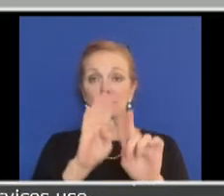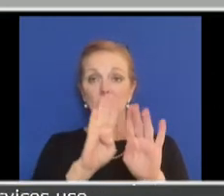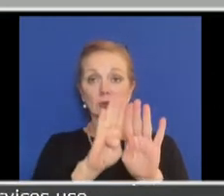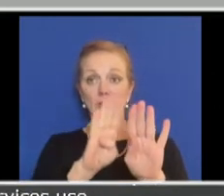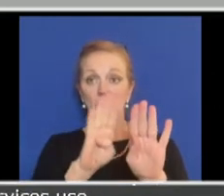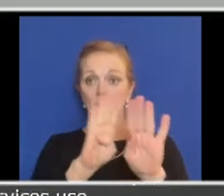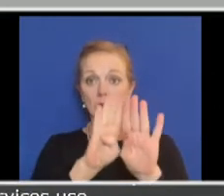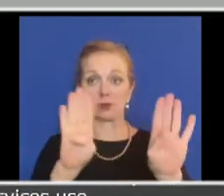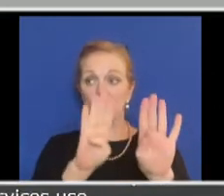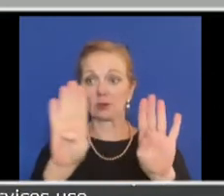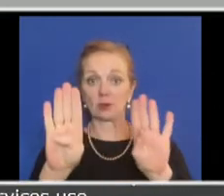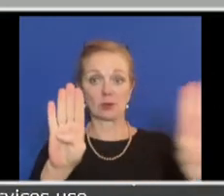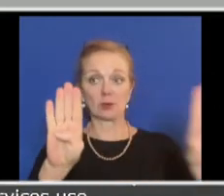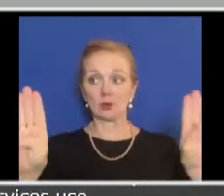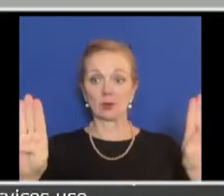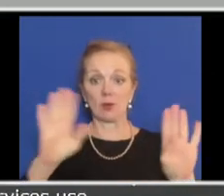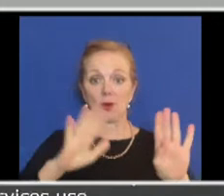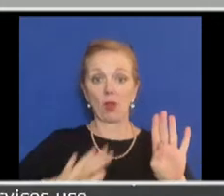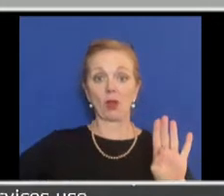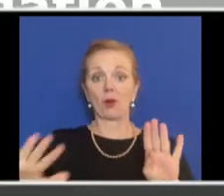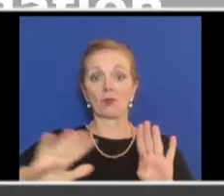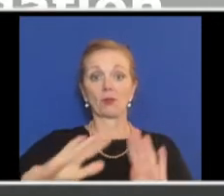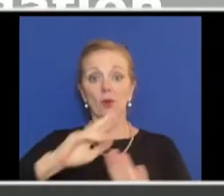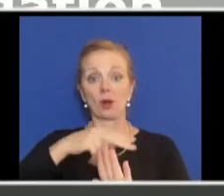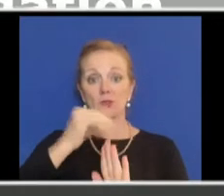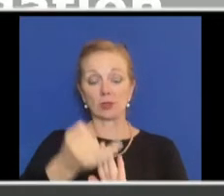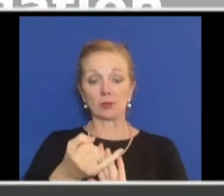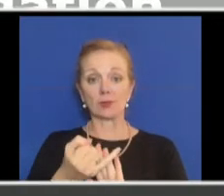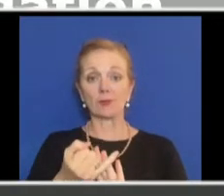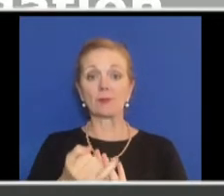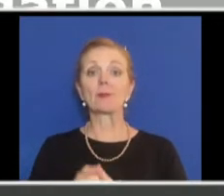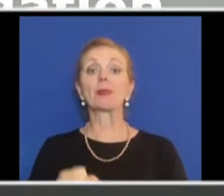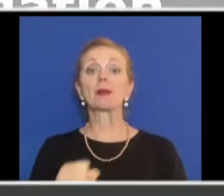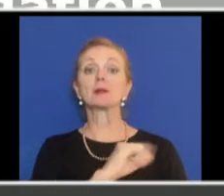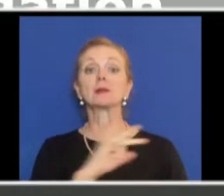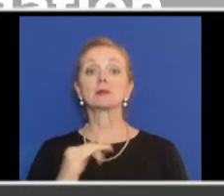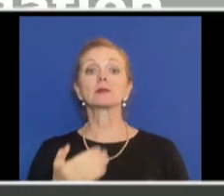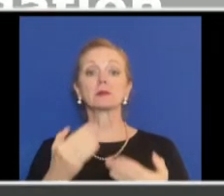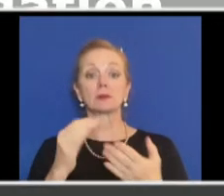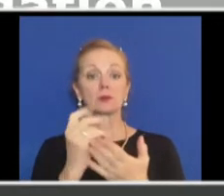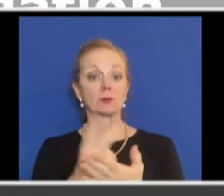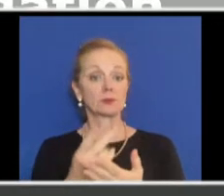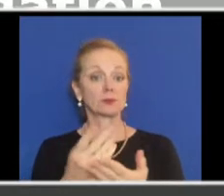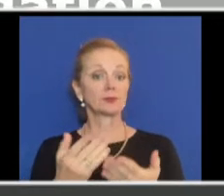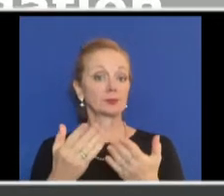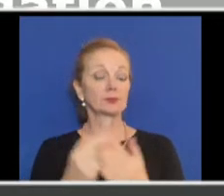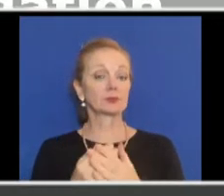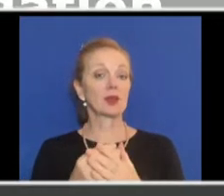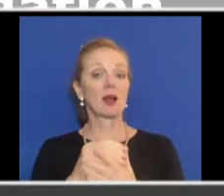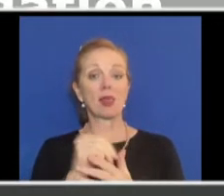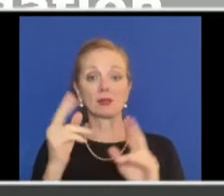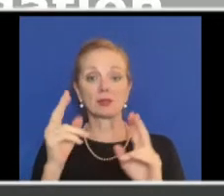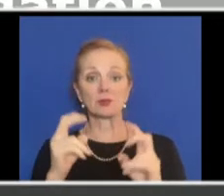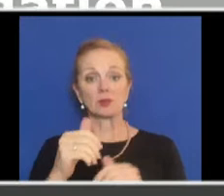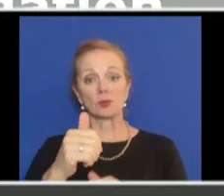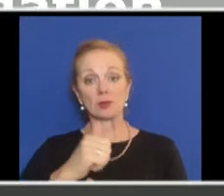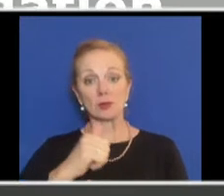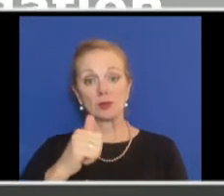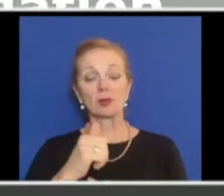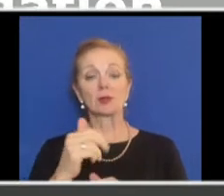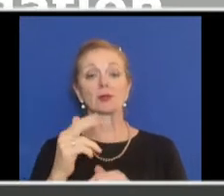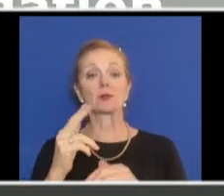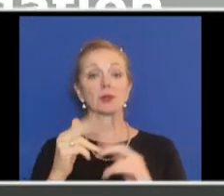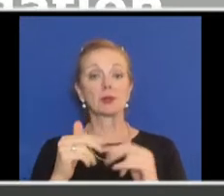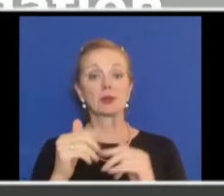be throughout the project staff does recommend approval of this petition we do have some outstanding issues for transportation and site and building